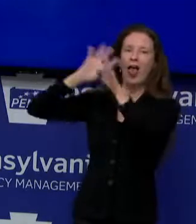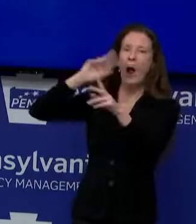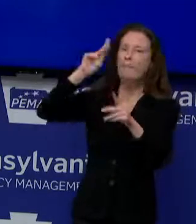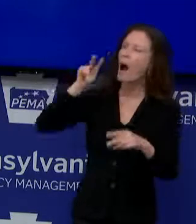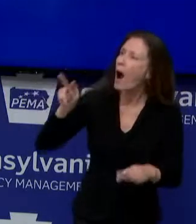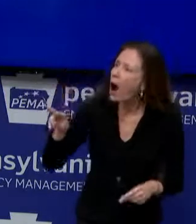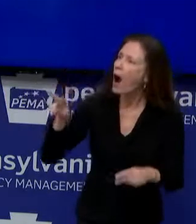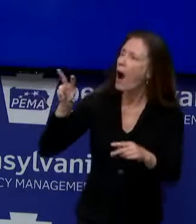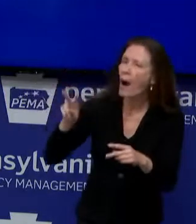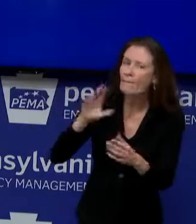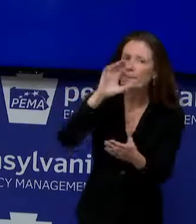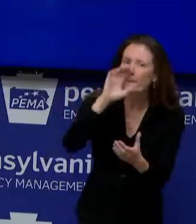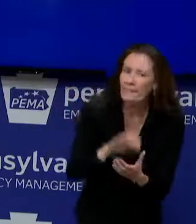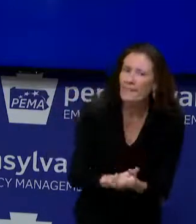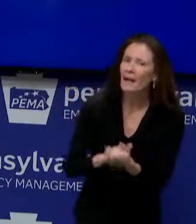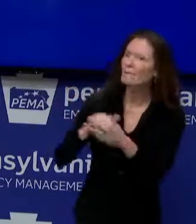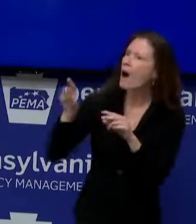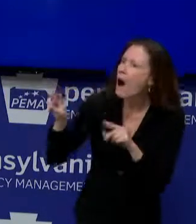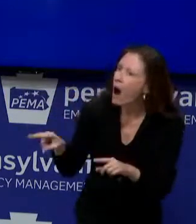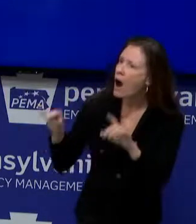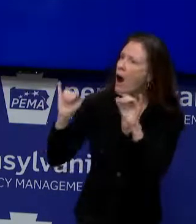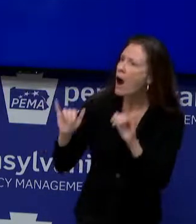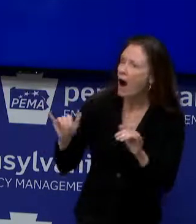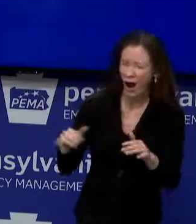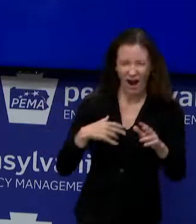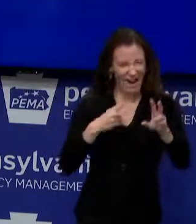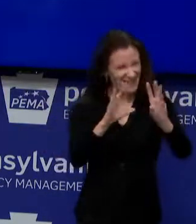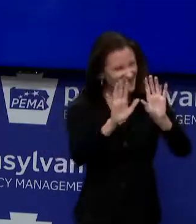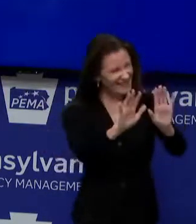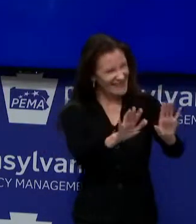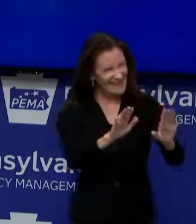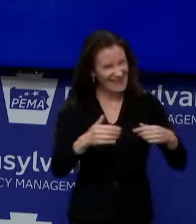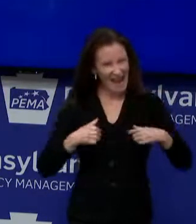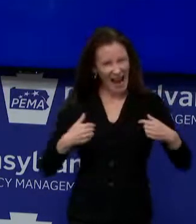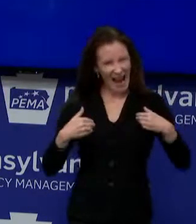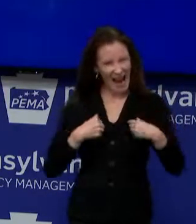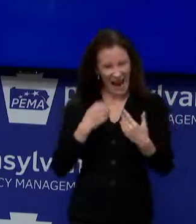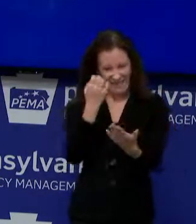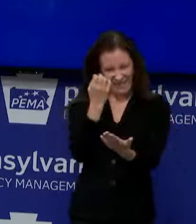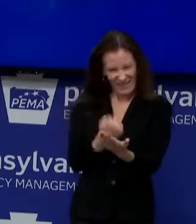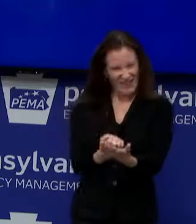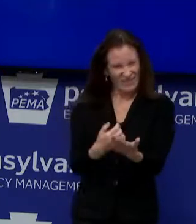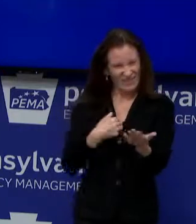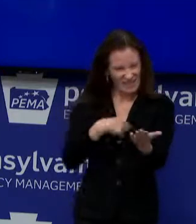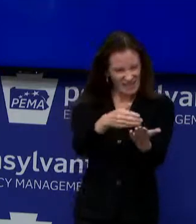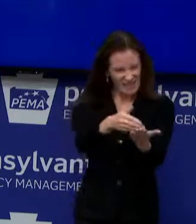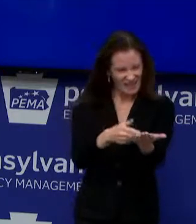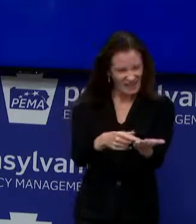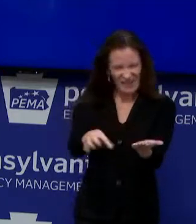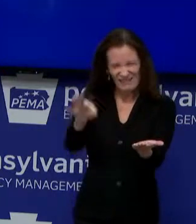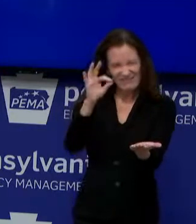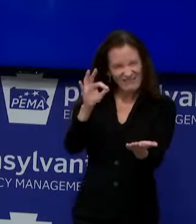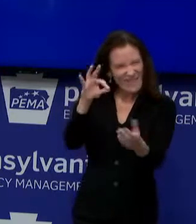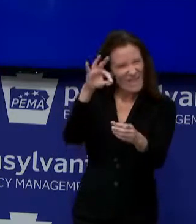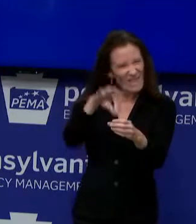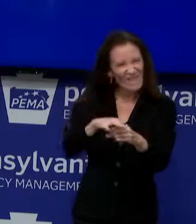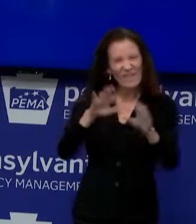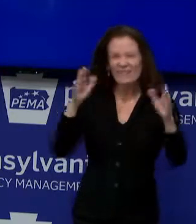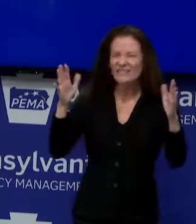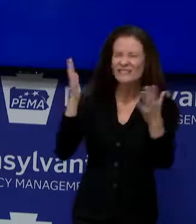all reality and all the facts that the elections were not free and fair, that they ought to stop doing that.